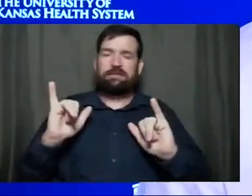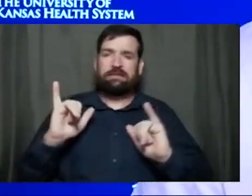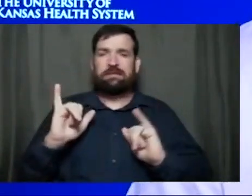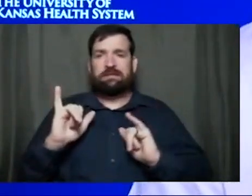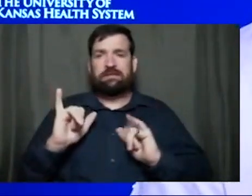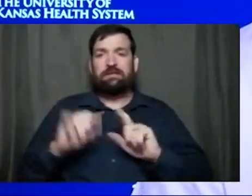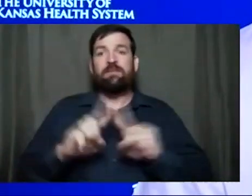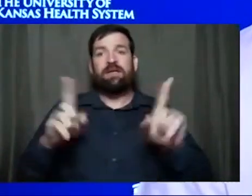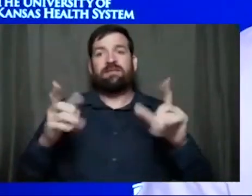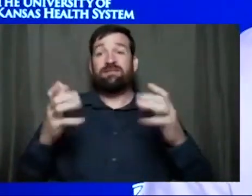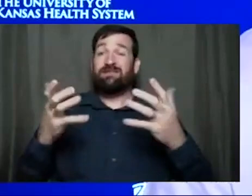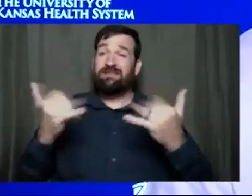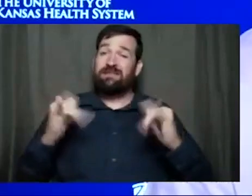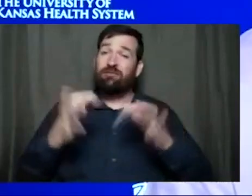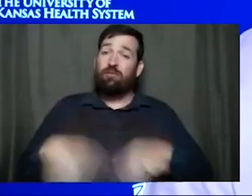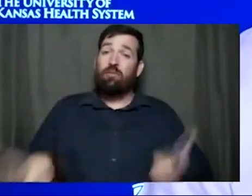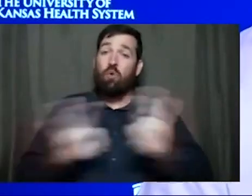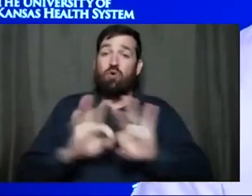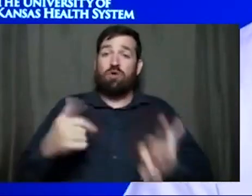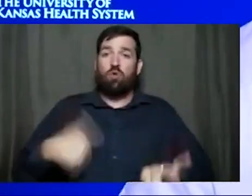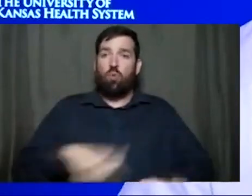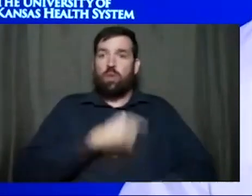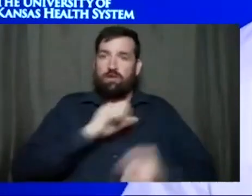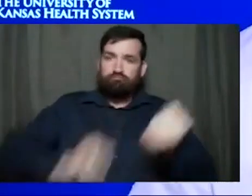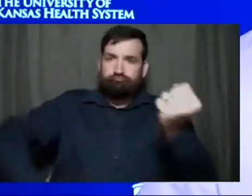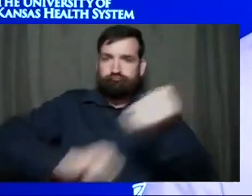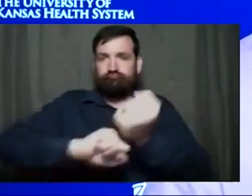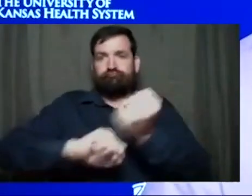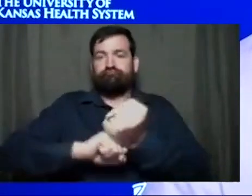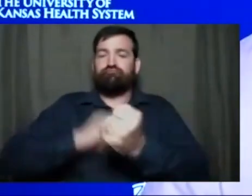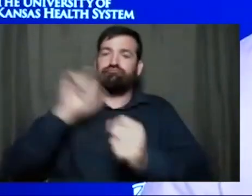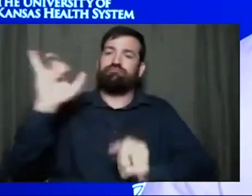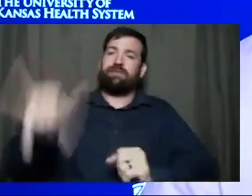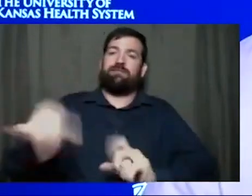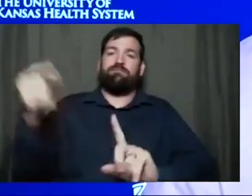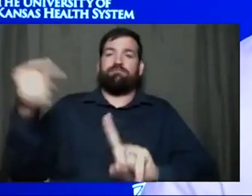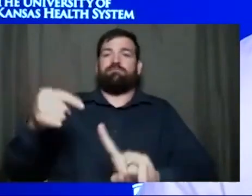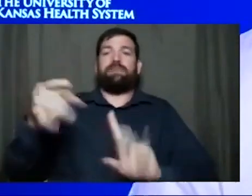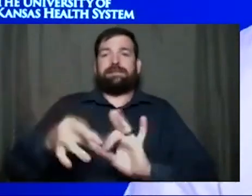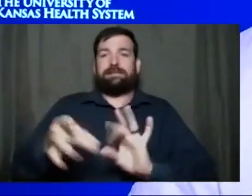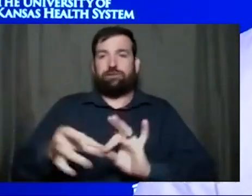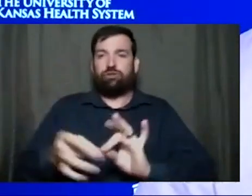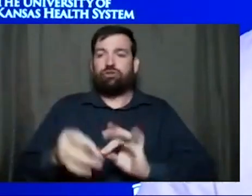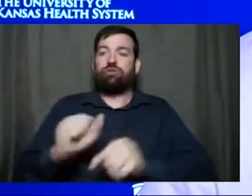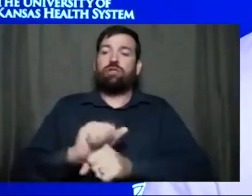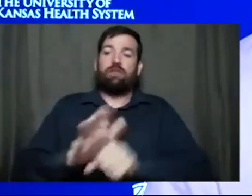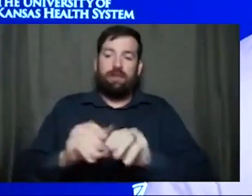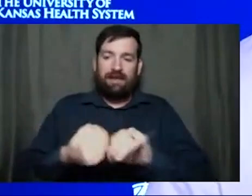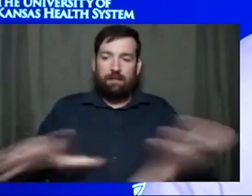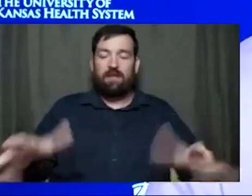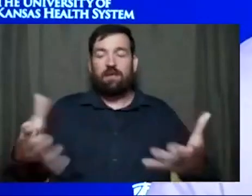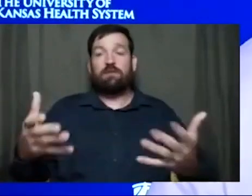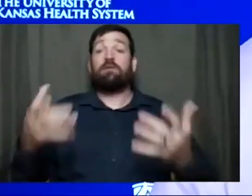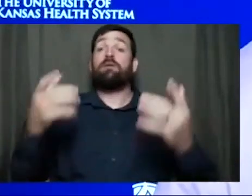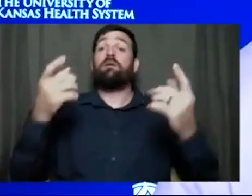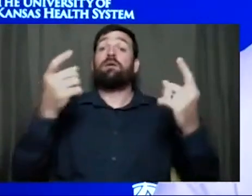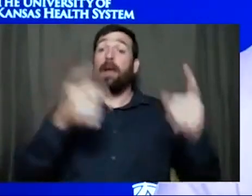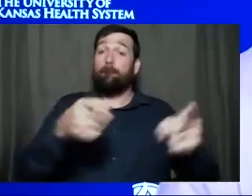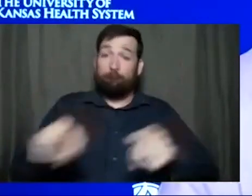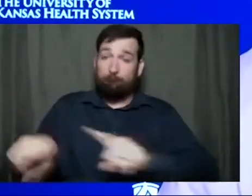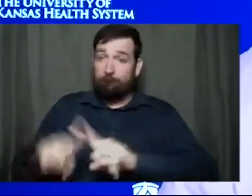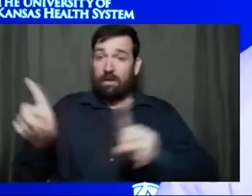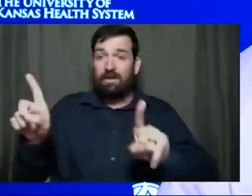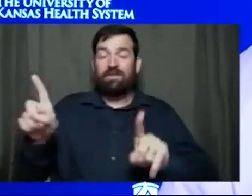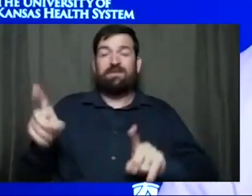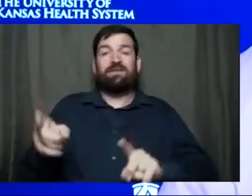that we continue to endorse the message of the pandemic. It is going on, but it is a pandemic of two